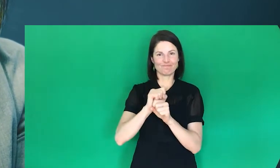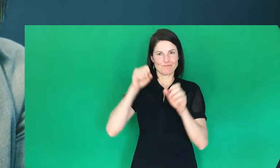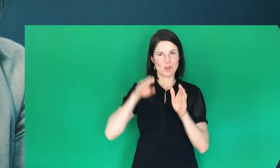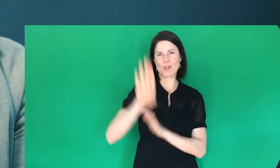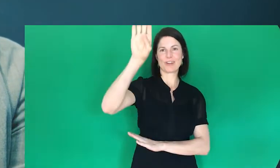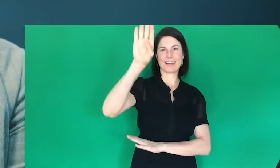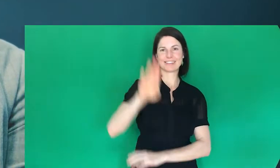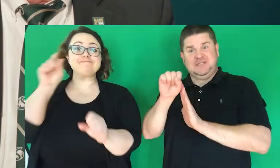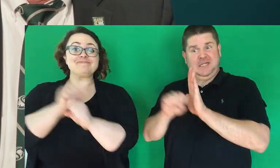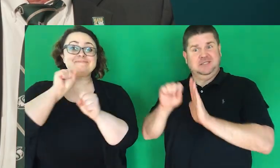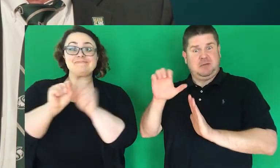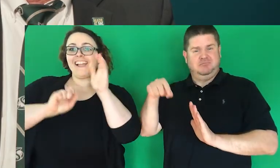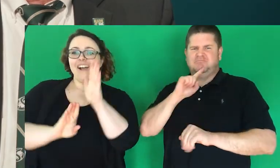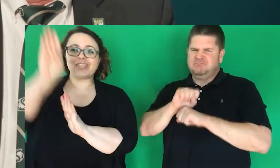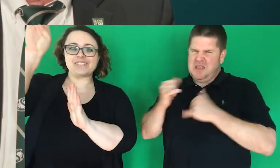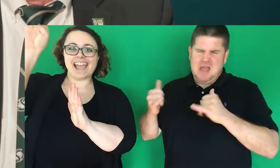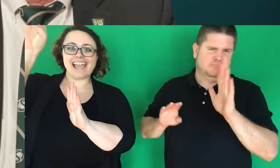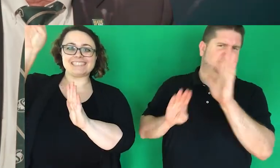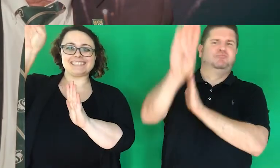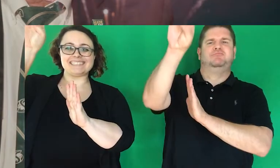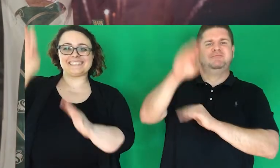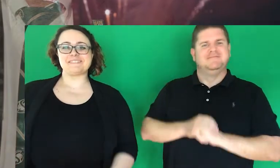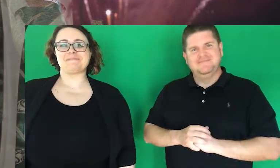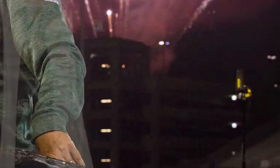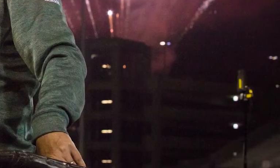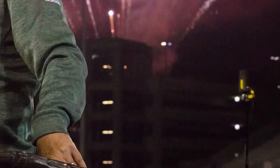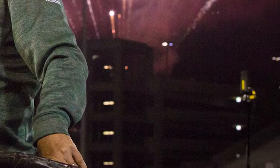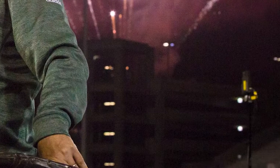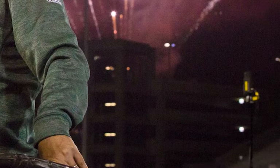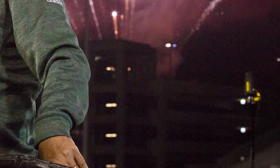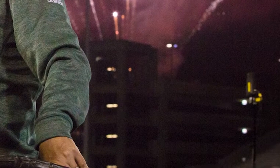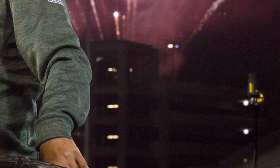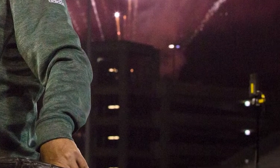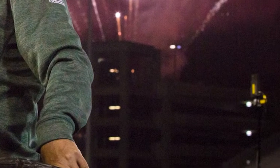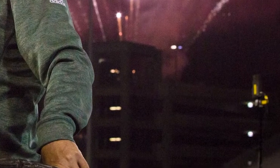Sacramento State is truly on the rise.